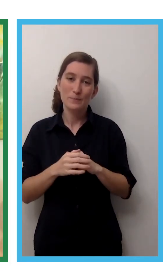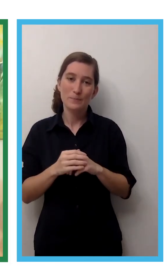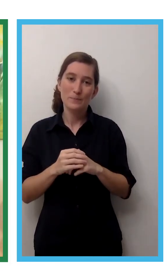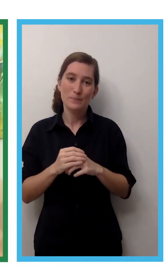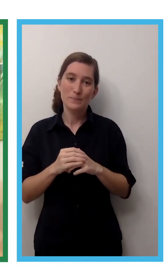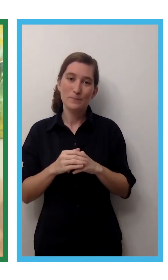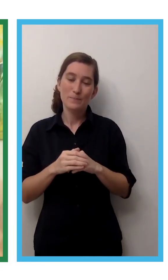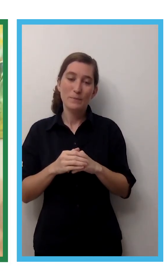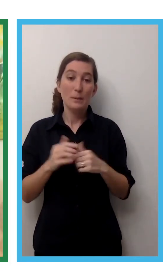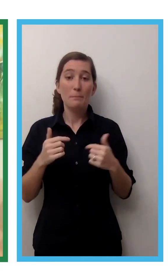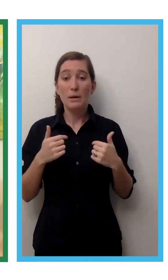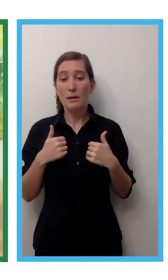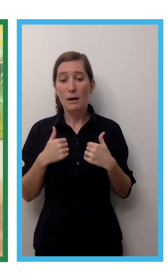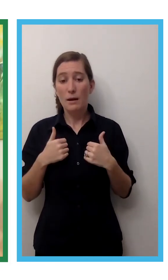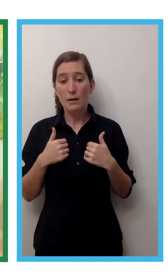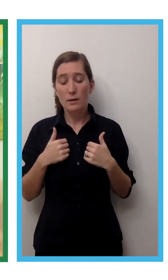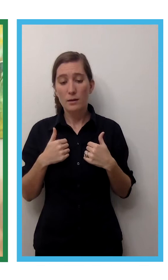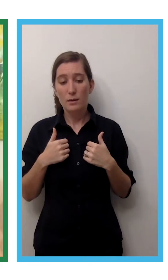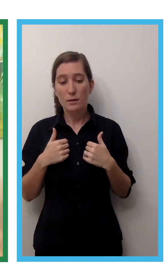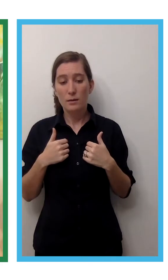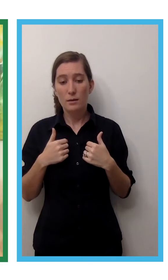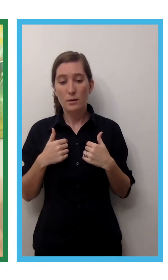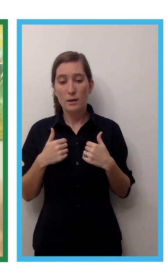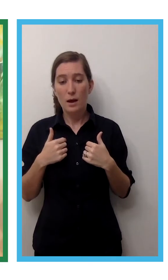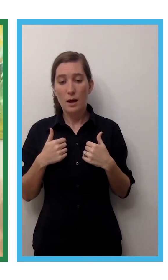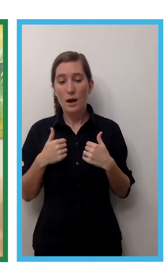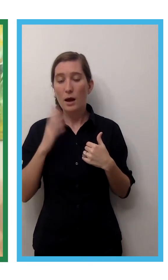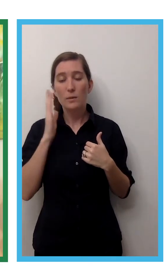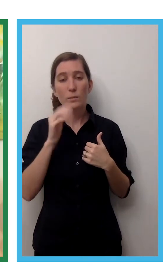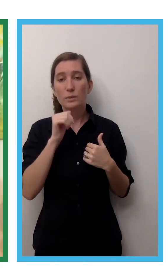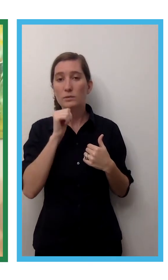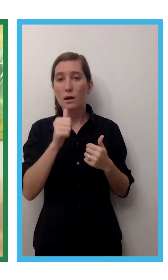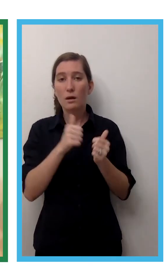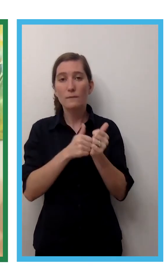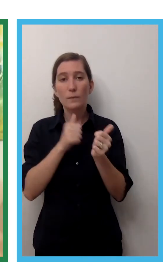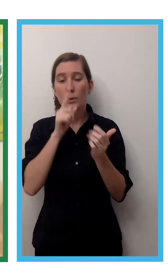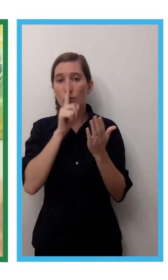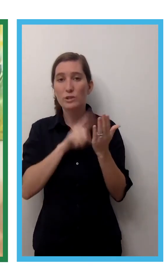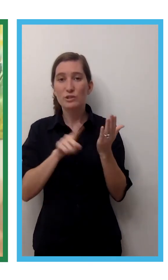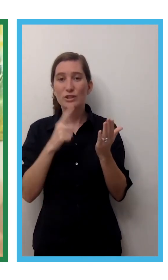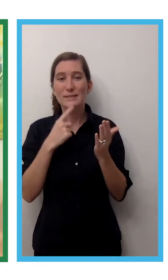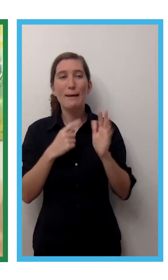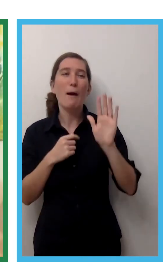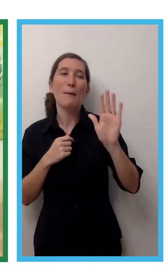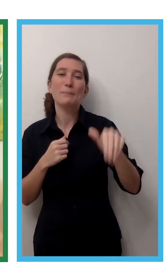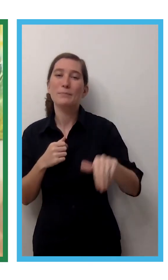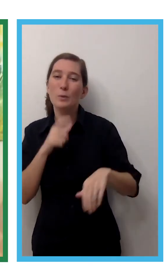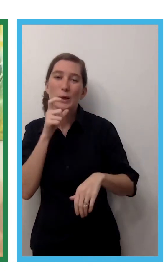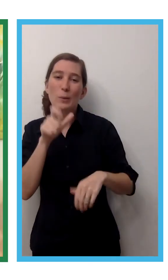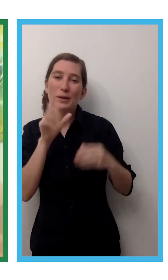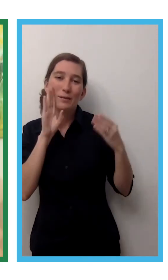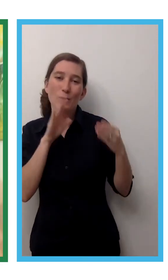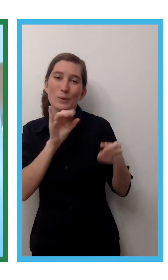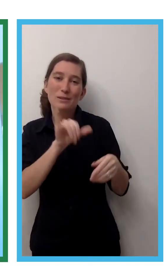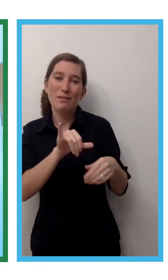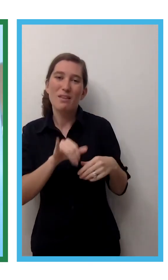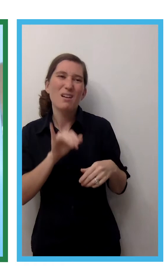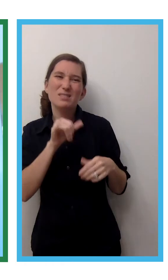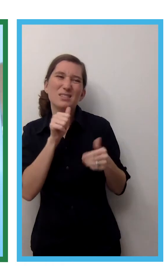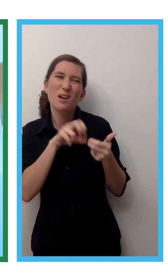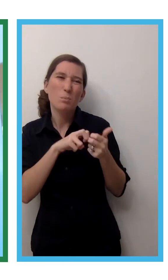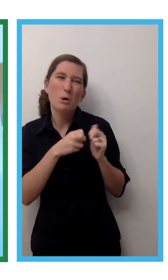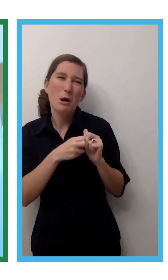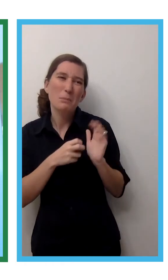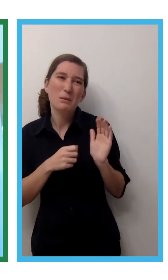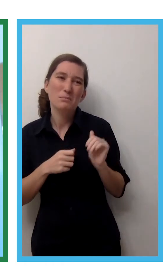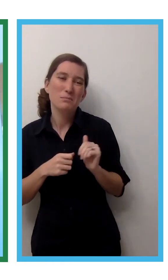you know, that's old news. That's not a problem anymore. Because it doesn't happen to be for somebody.